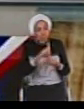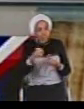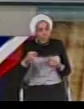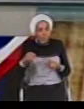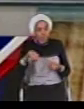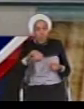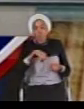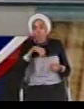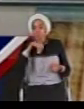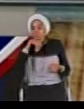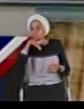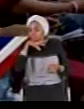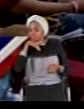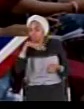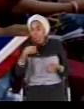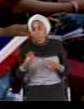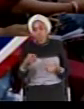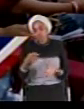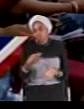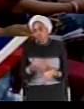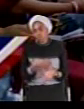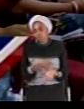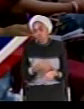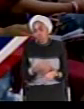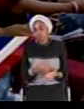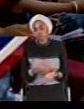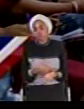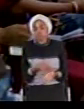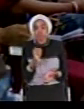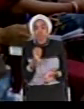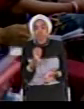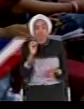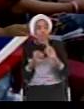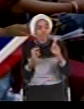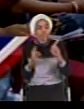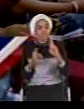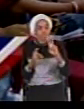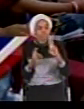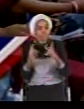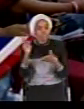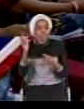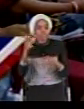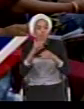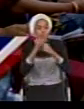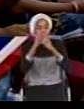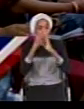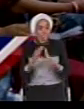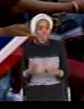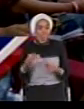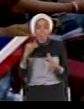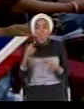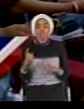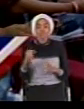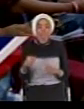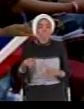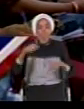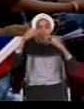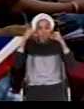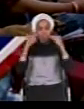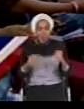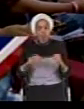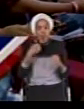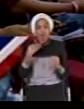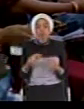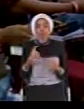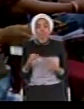perverters of the gospel. Number three, partakers of the power of the gospel.